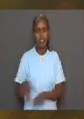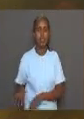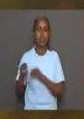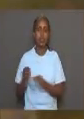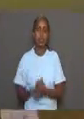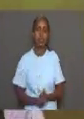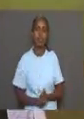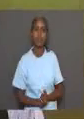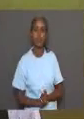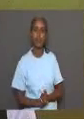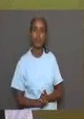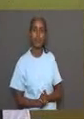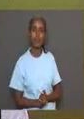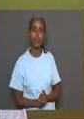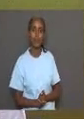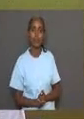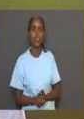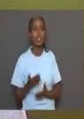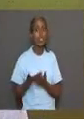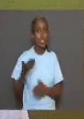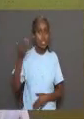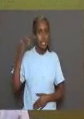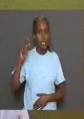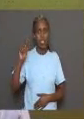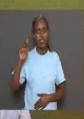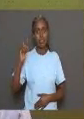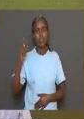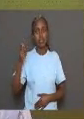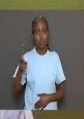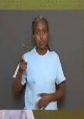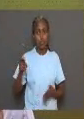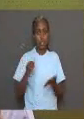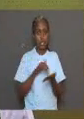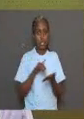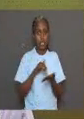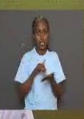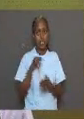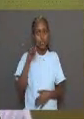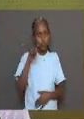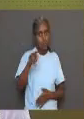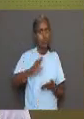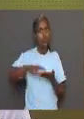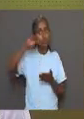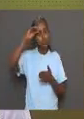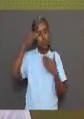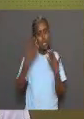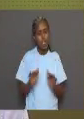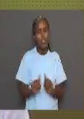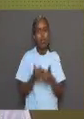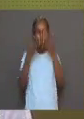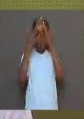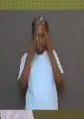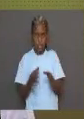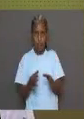students. In earlier trigonometric studies, you learned how to determine